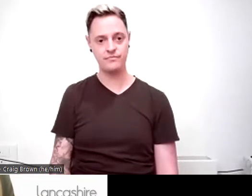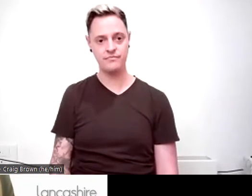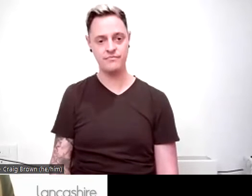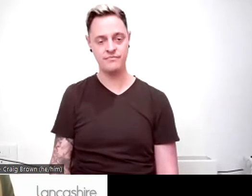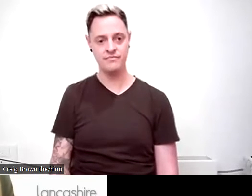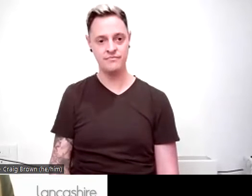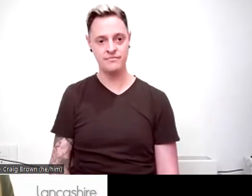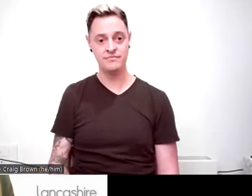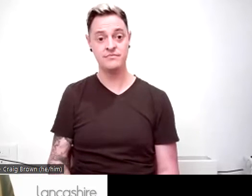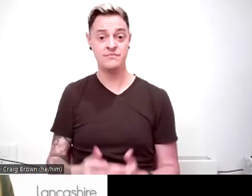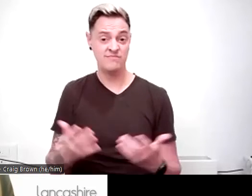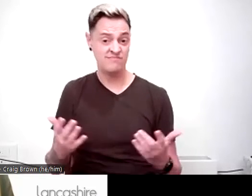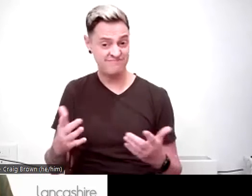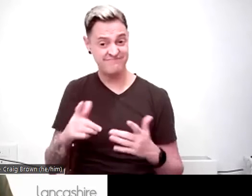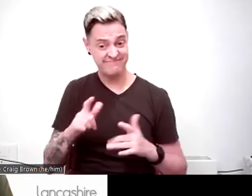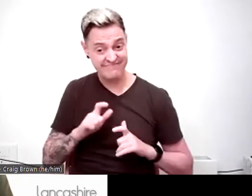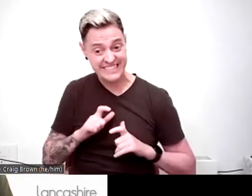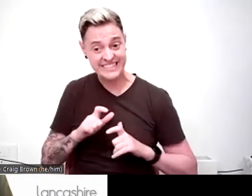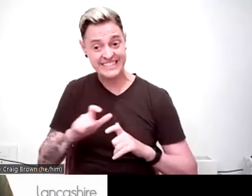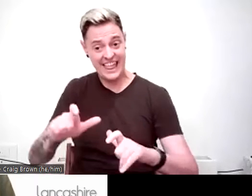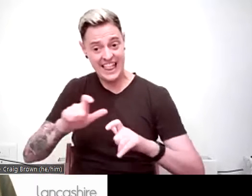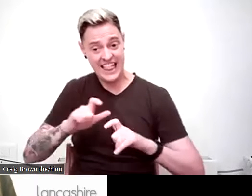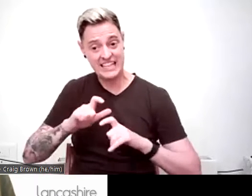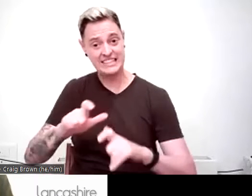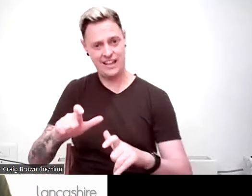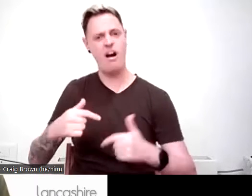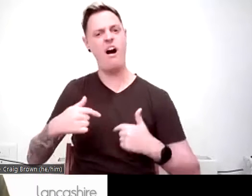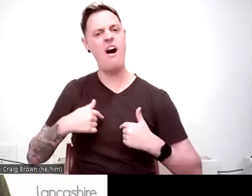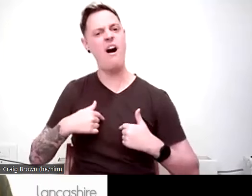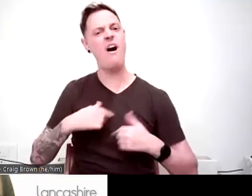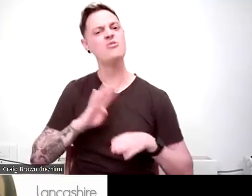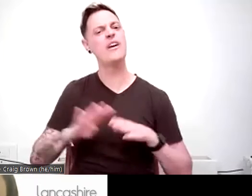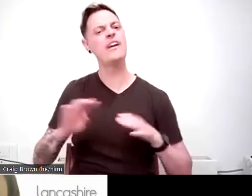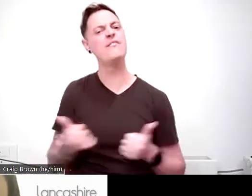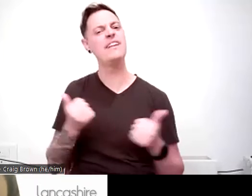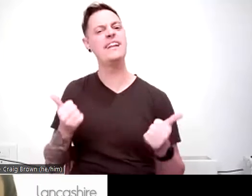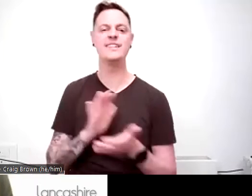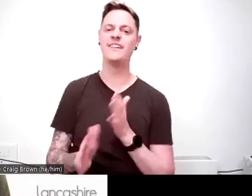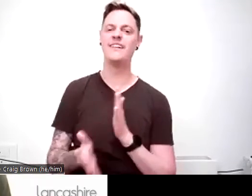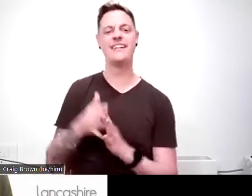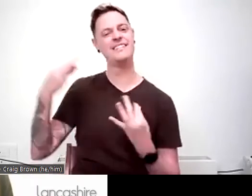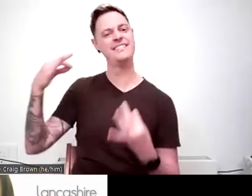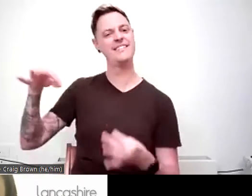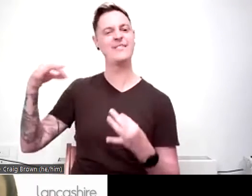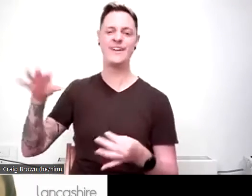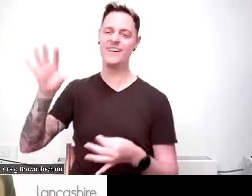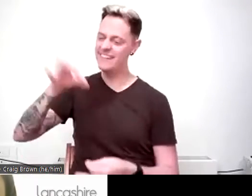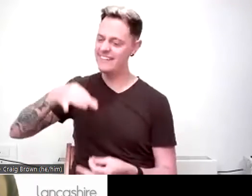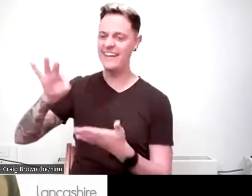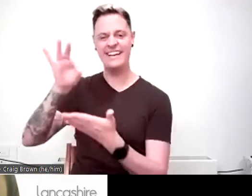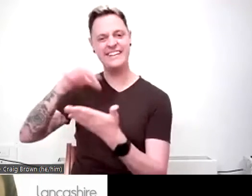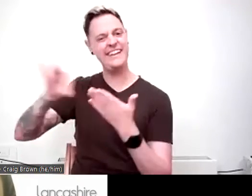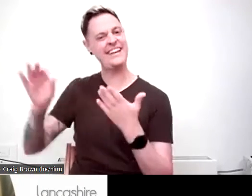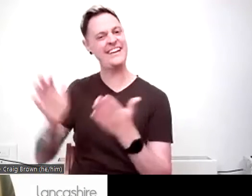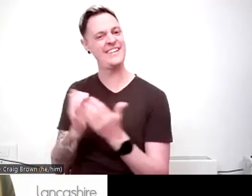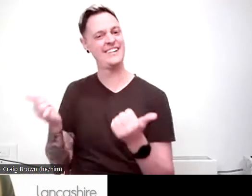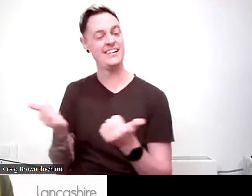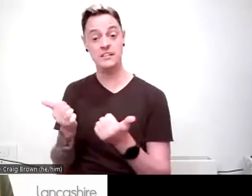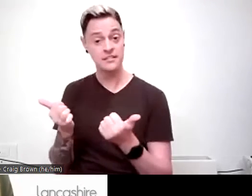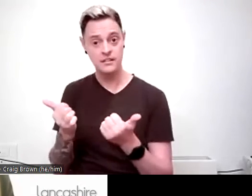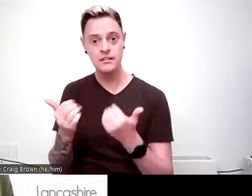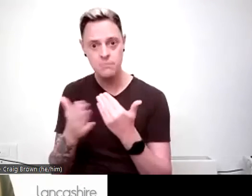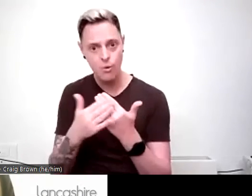that self-study, you know, not just doing that training and being like, okay, yeah, that's fine now, I'm great, I don't need to do anymore. Tick box kind of